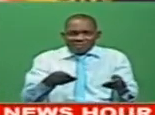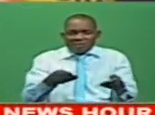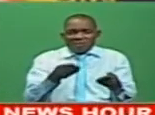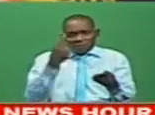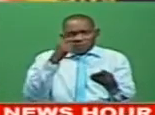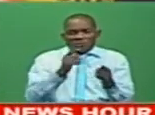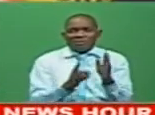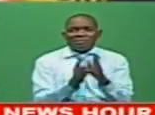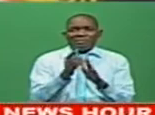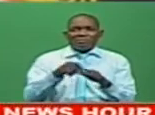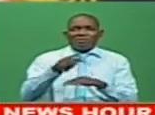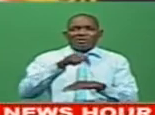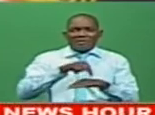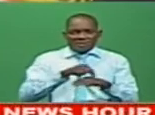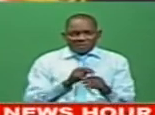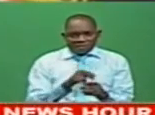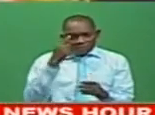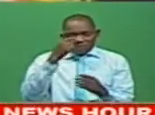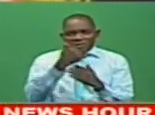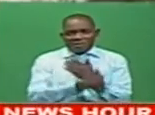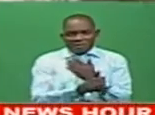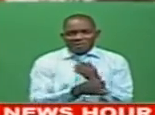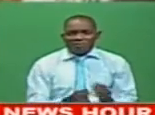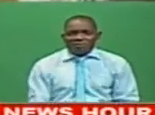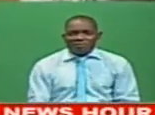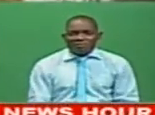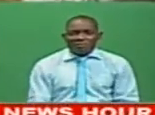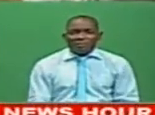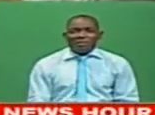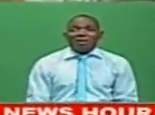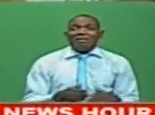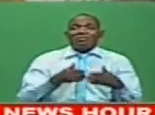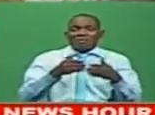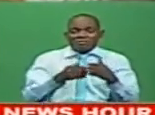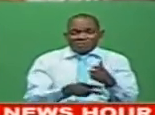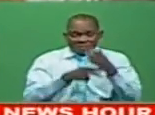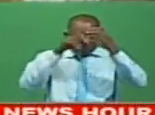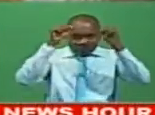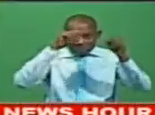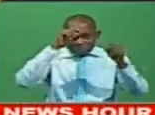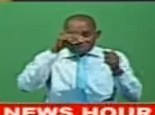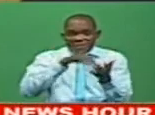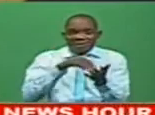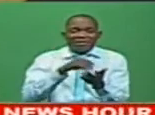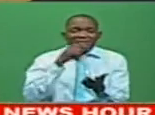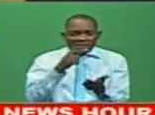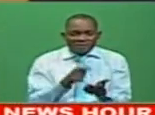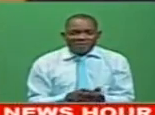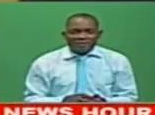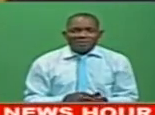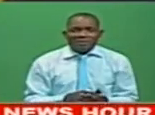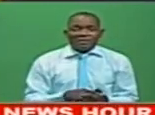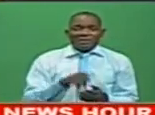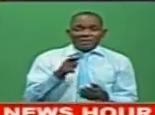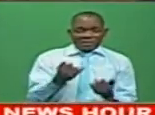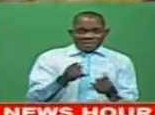national development outcomes for our dear country. Going forward, the Vice President, Dr. Mahamoudu Bawumia, said the